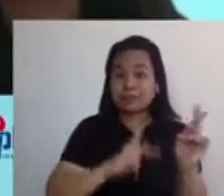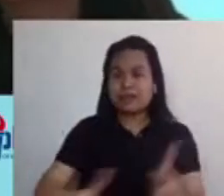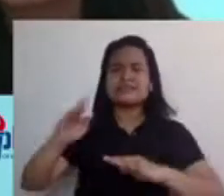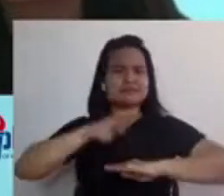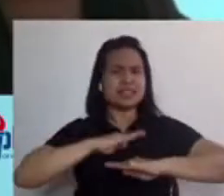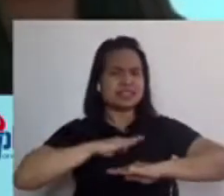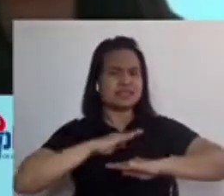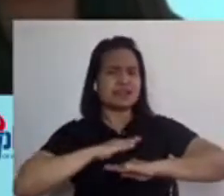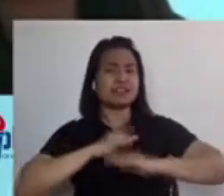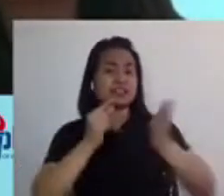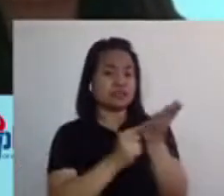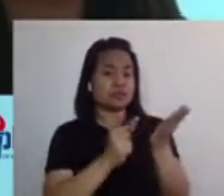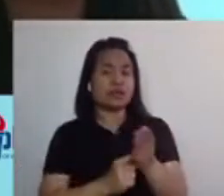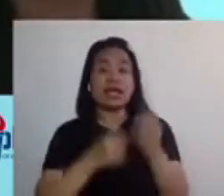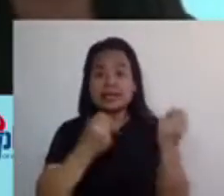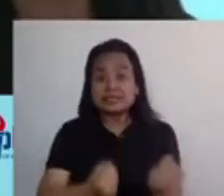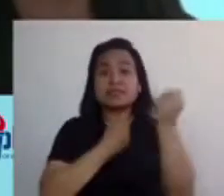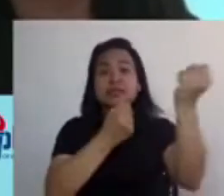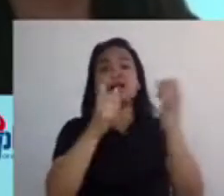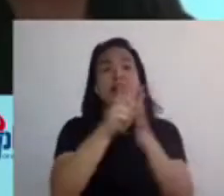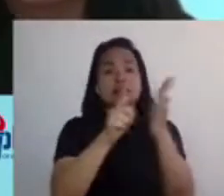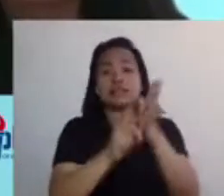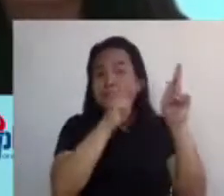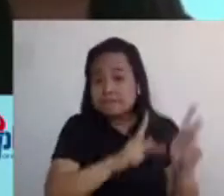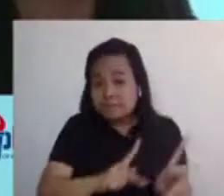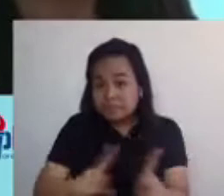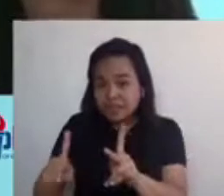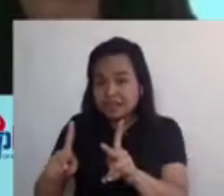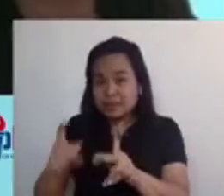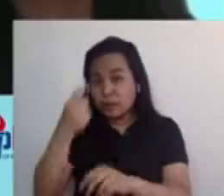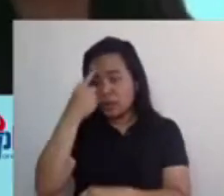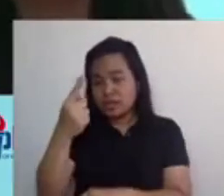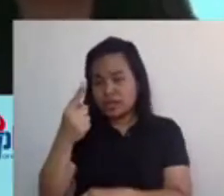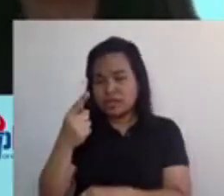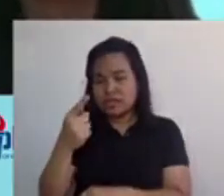lesson plan exemplar, then that will equate to an unsatisfactory.